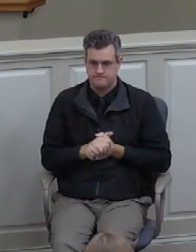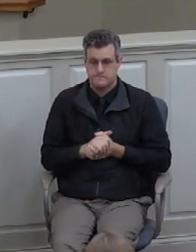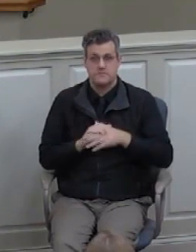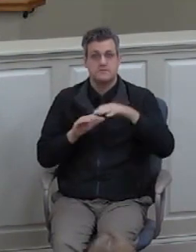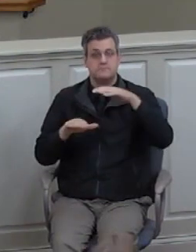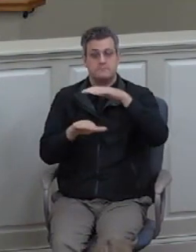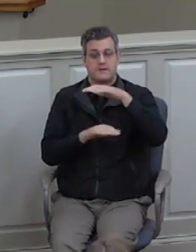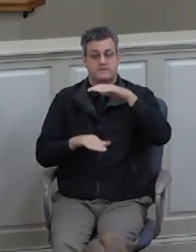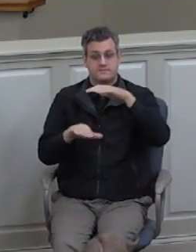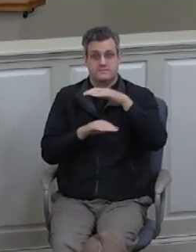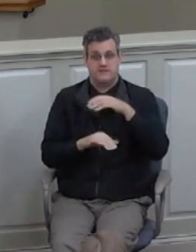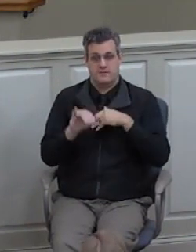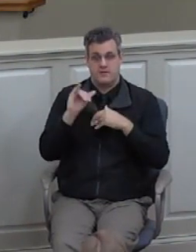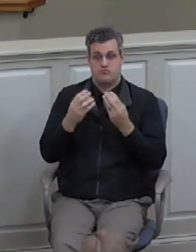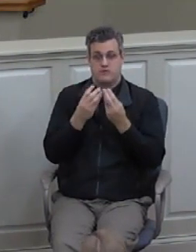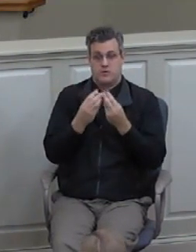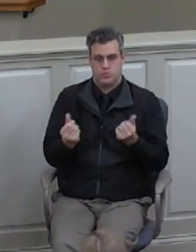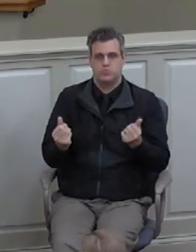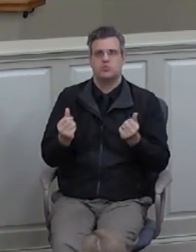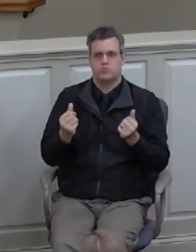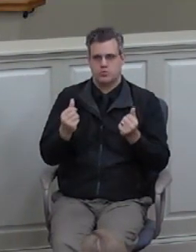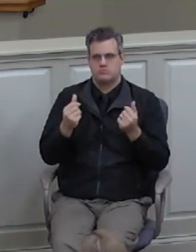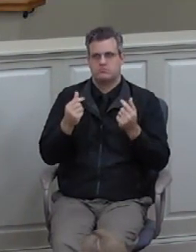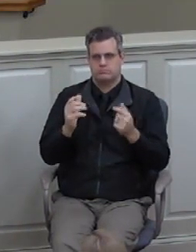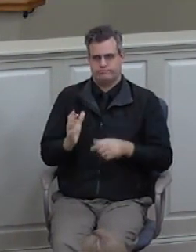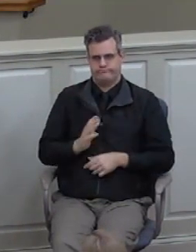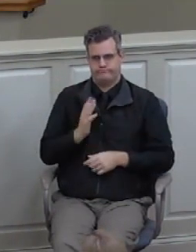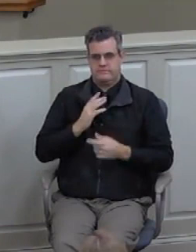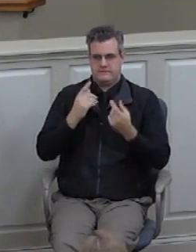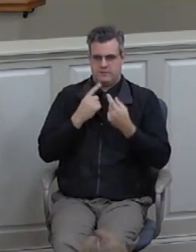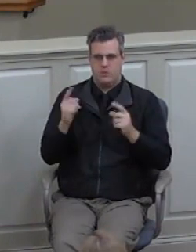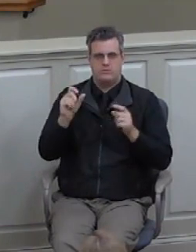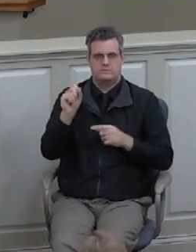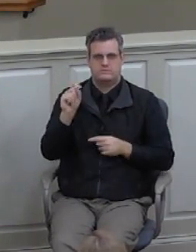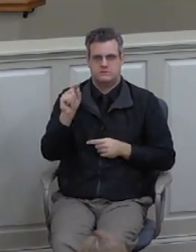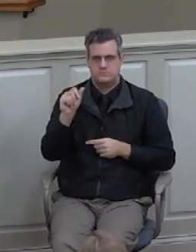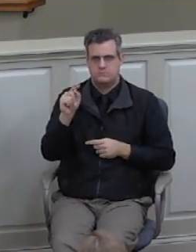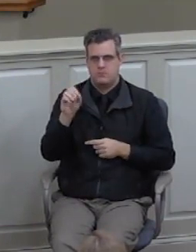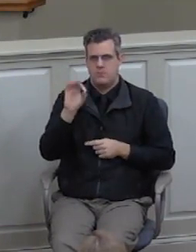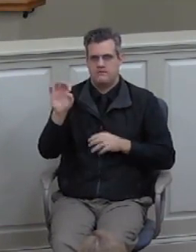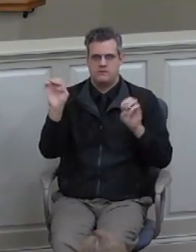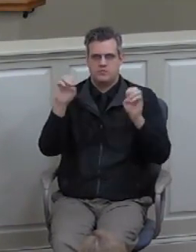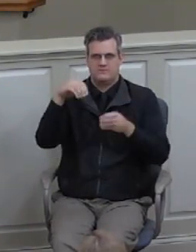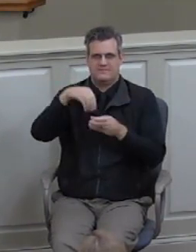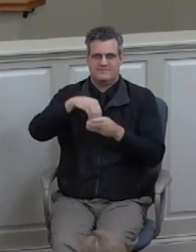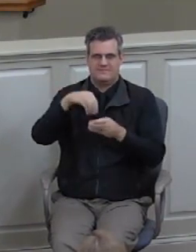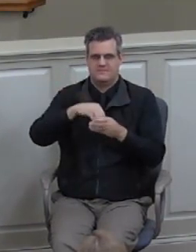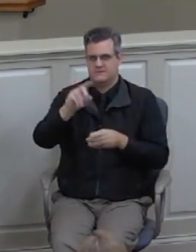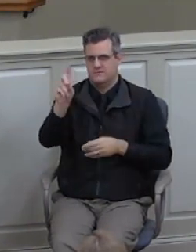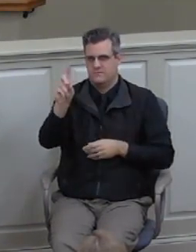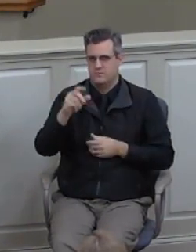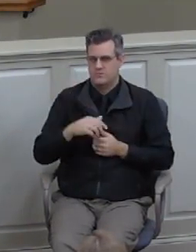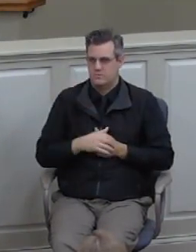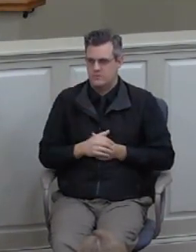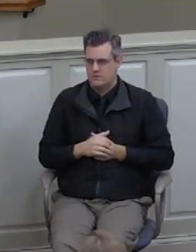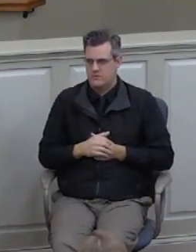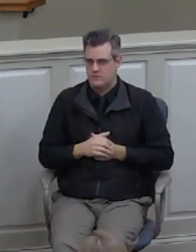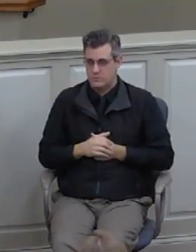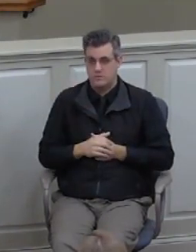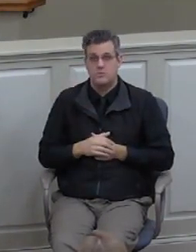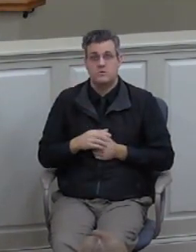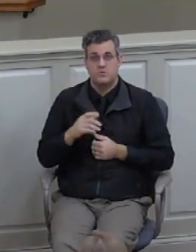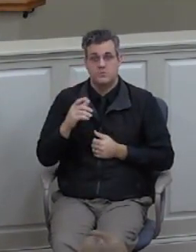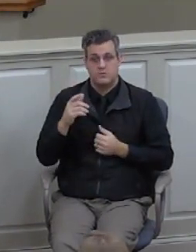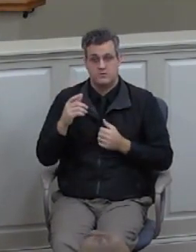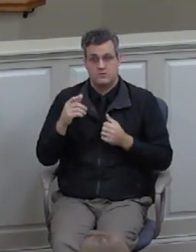Basically, this is the resolution that officially declares the state of emergency within the city of Danville. So a lot